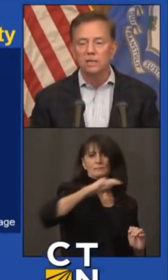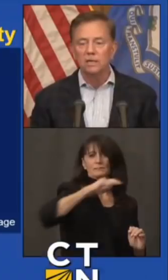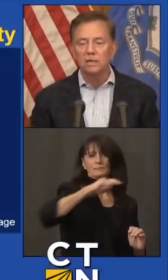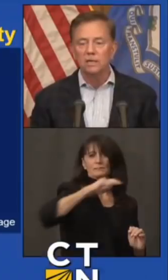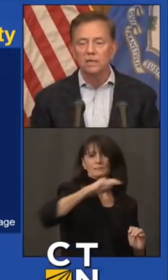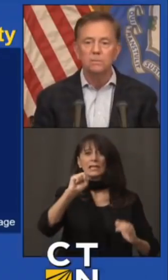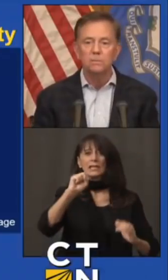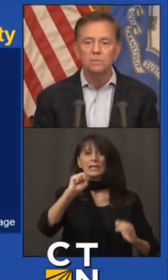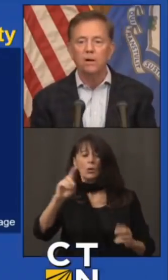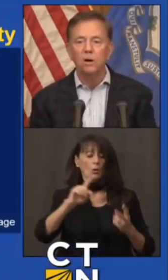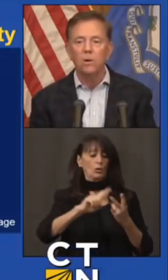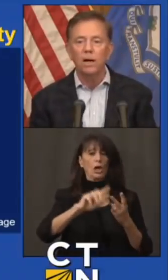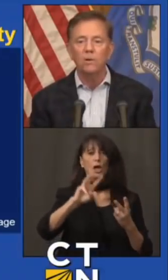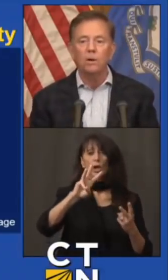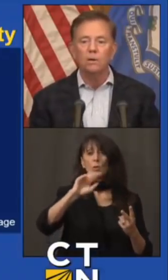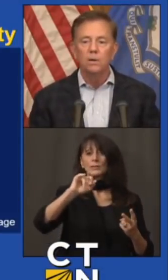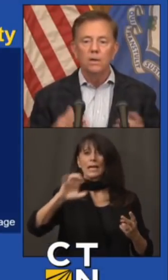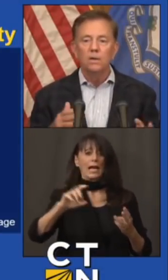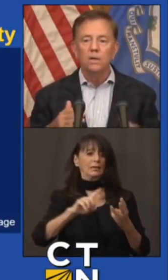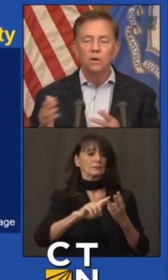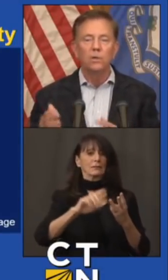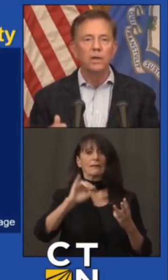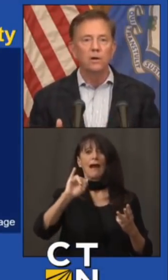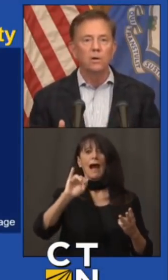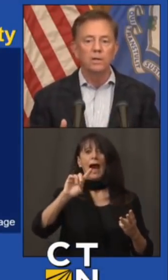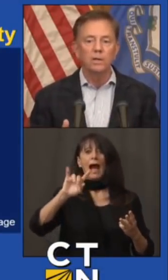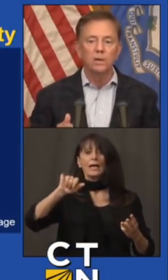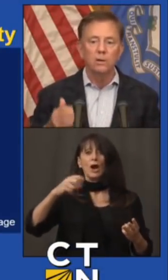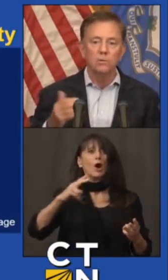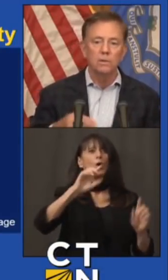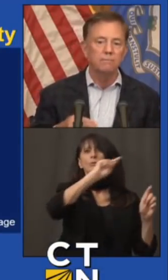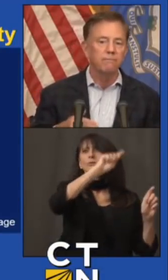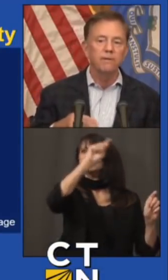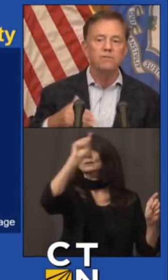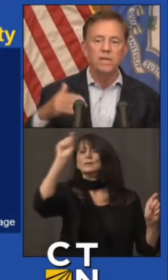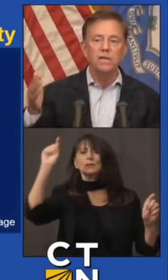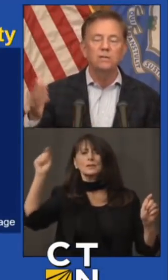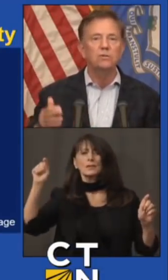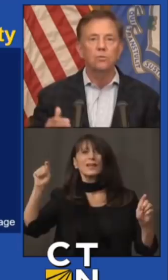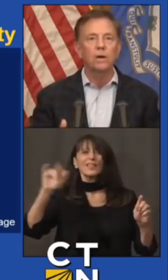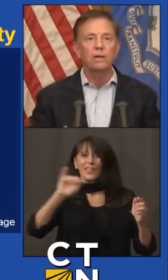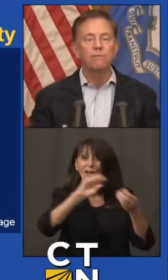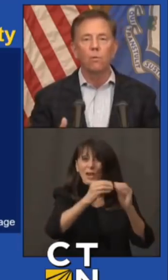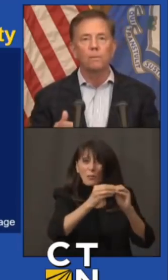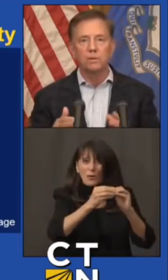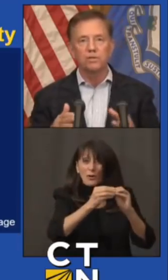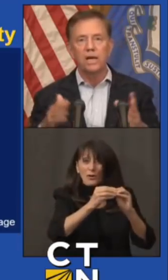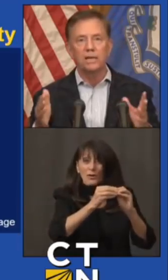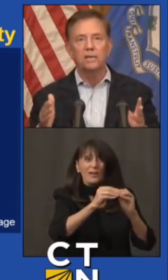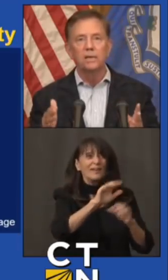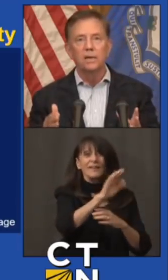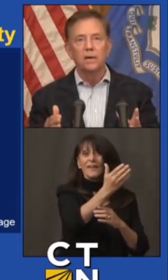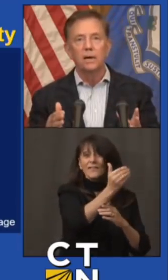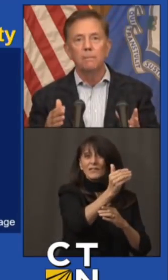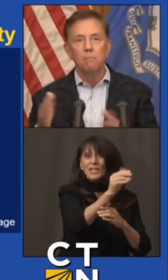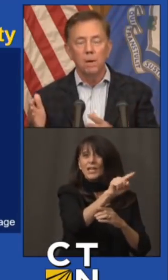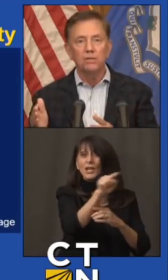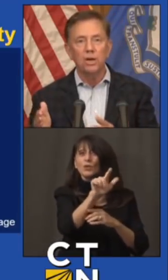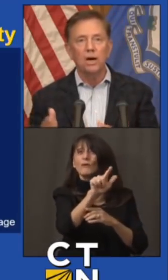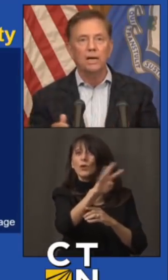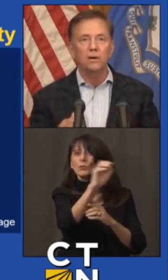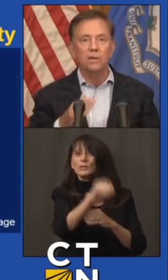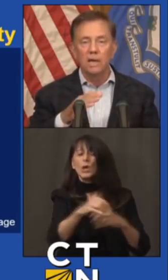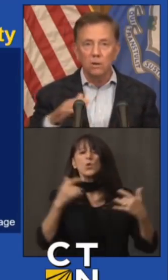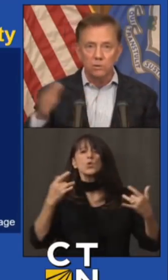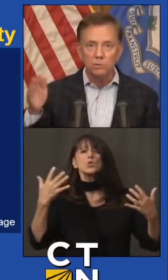Dakota, Wisconsin, Idaho, Iowa, that are in, 15 to 24%,